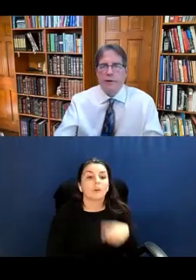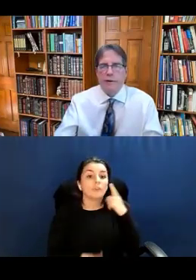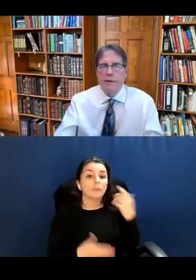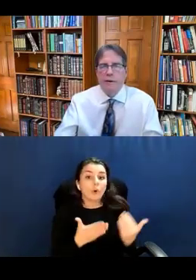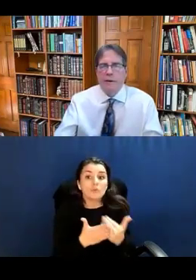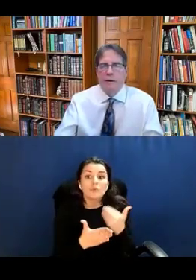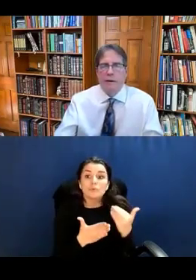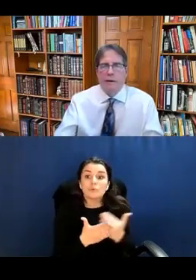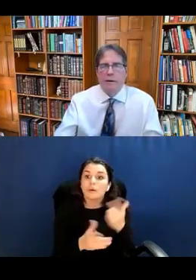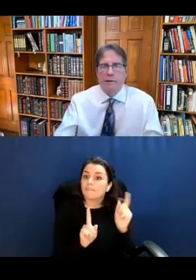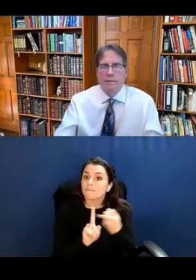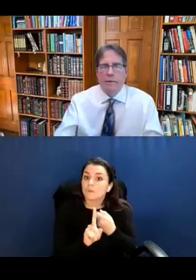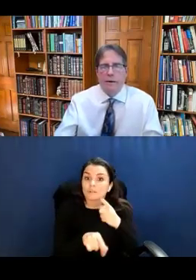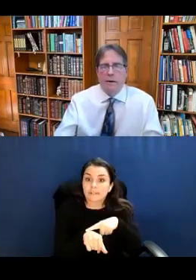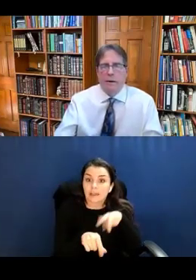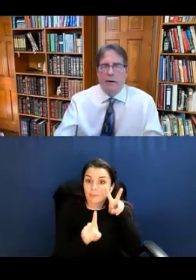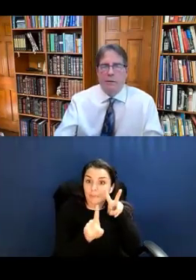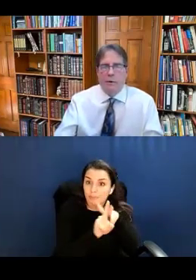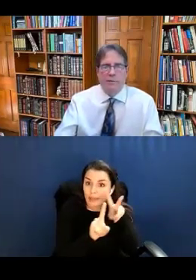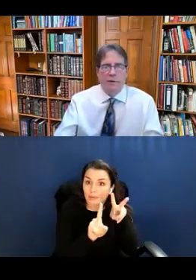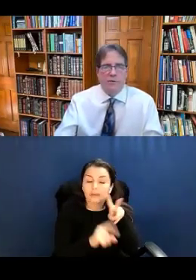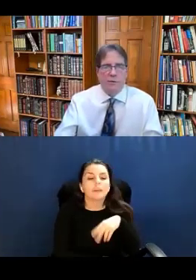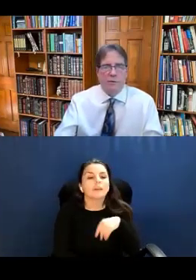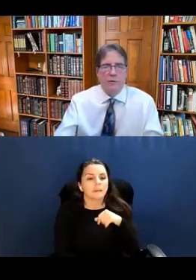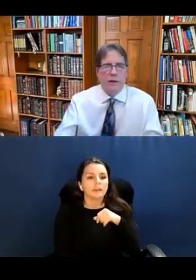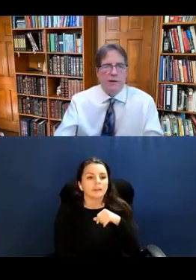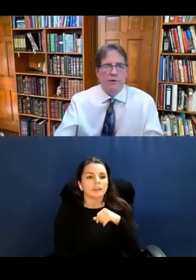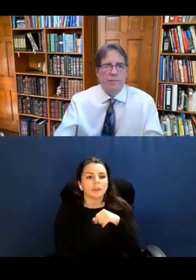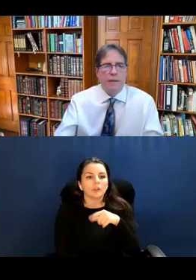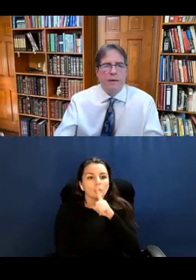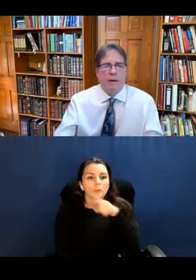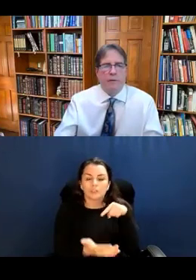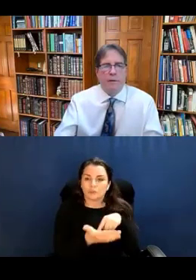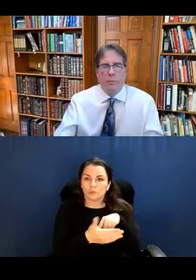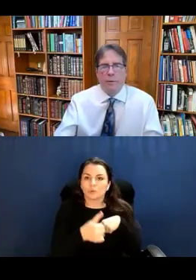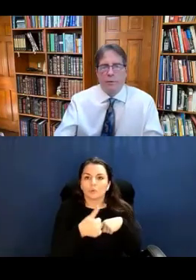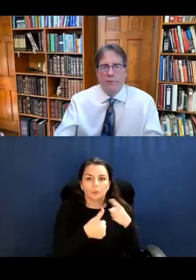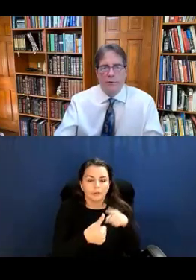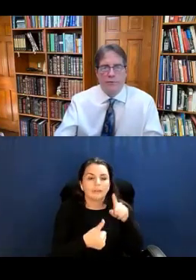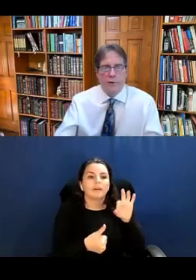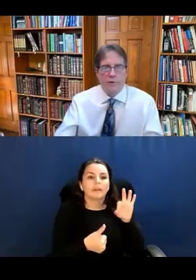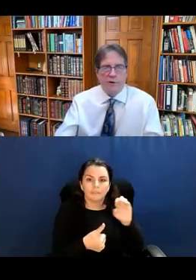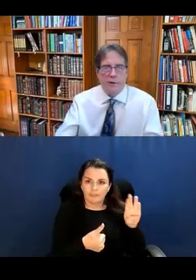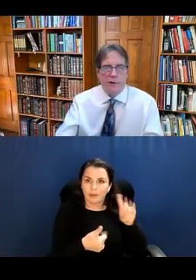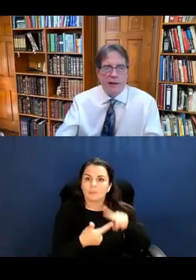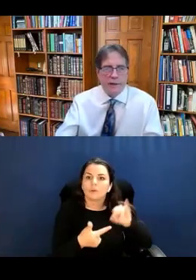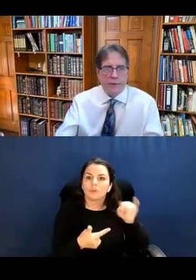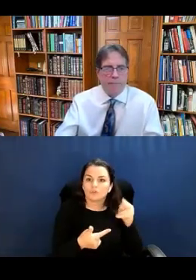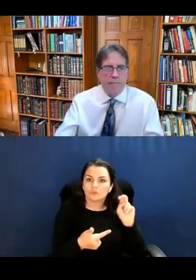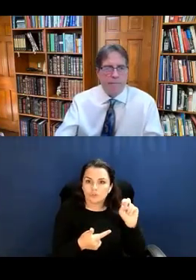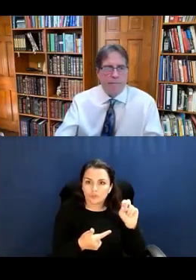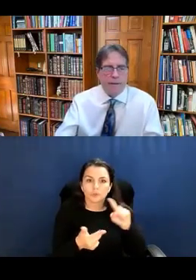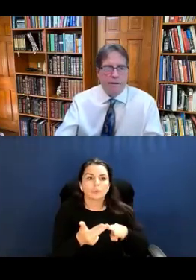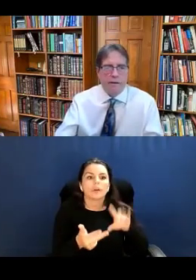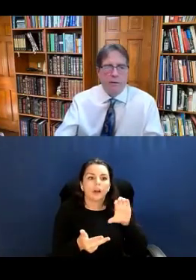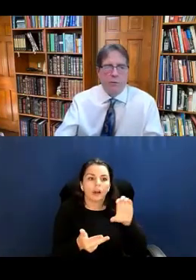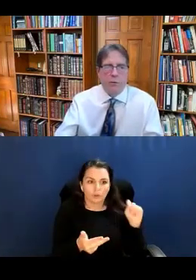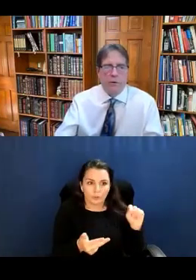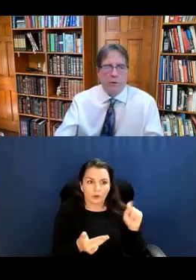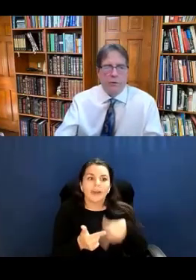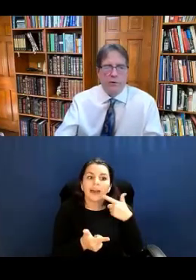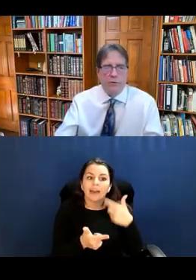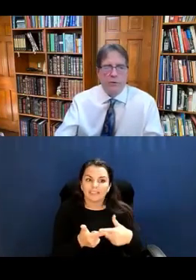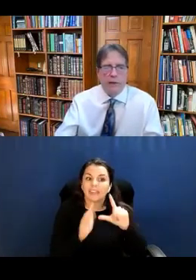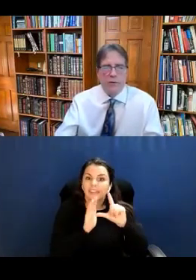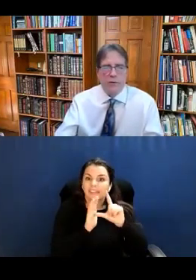put it in on one of these new dates, it will be reviewed 4 to 6 months later. It